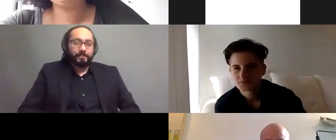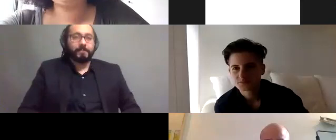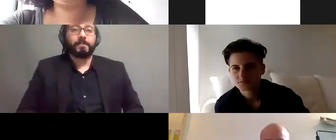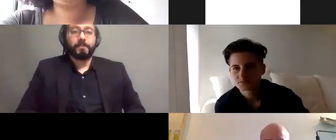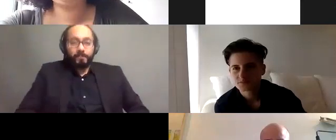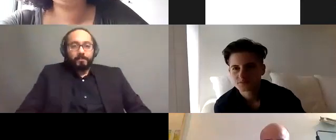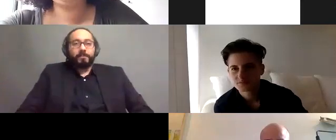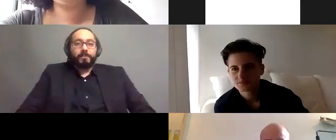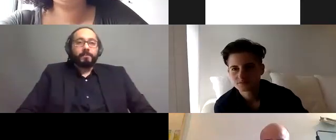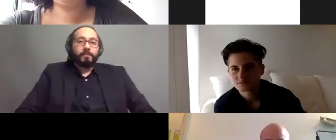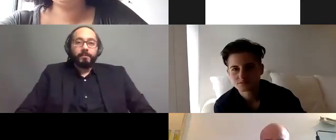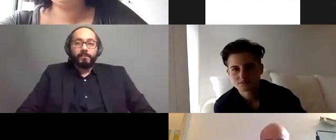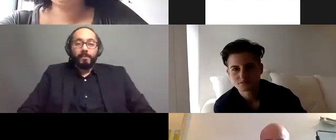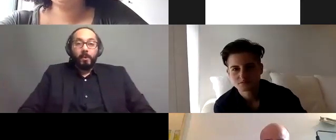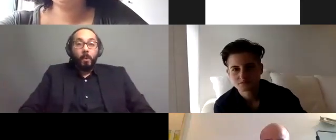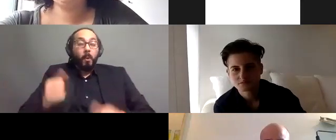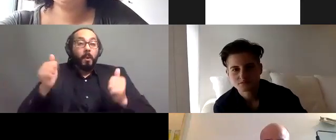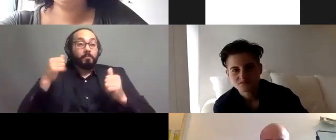Does anyone have any anecdotes for